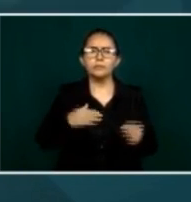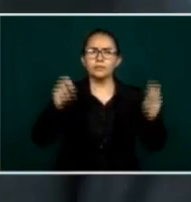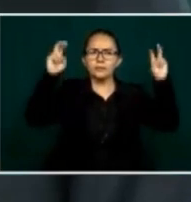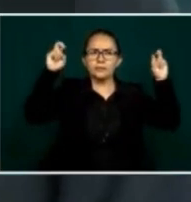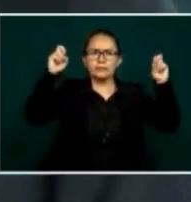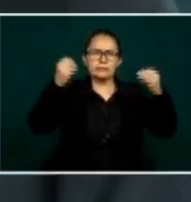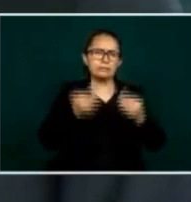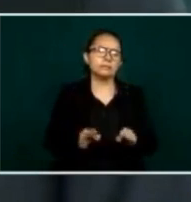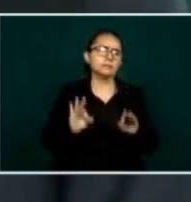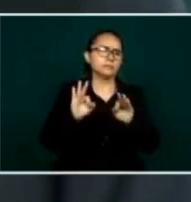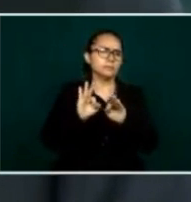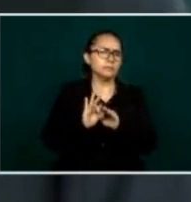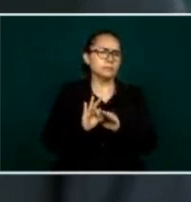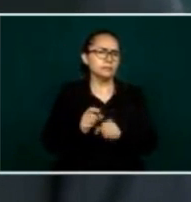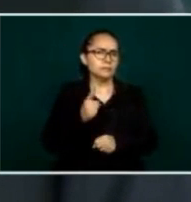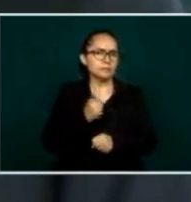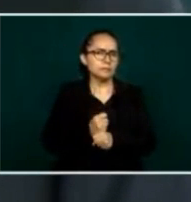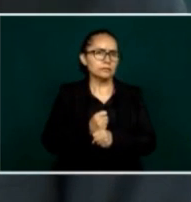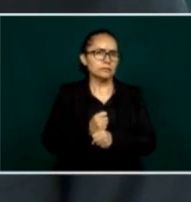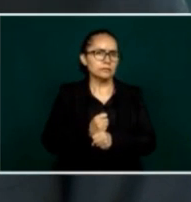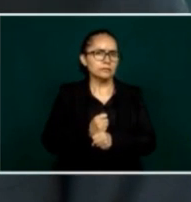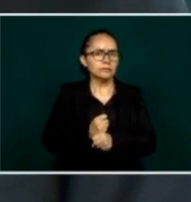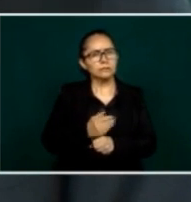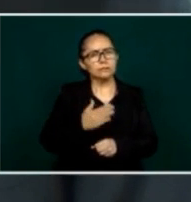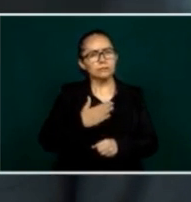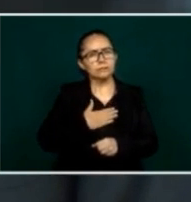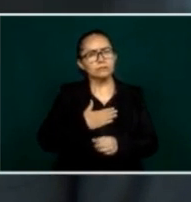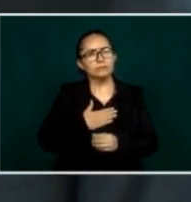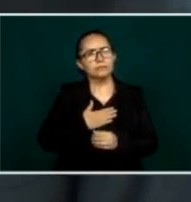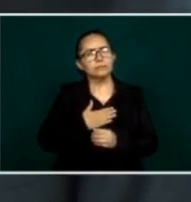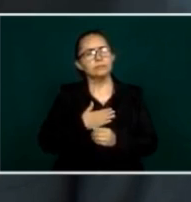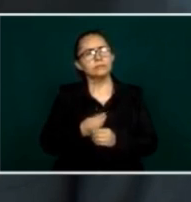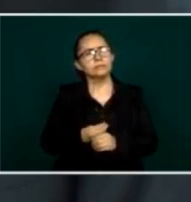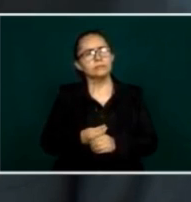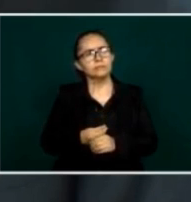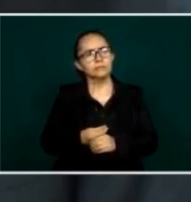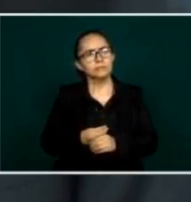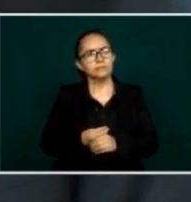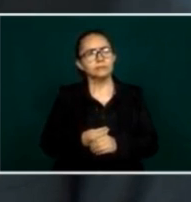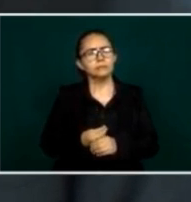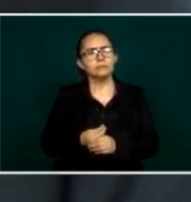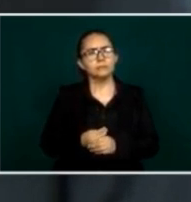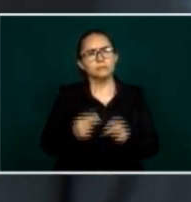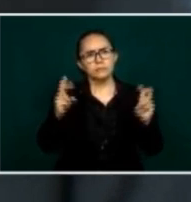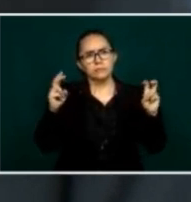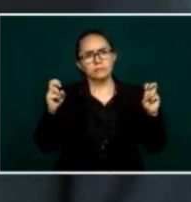It is my prime or matter to deal with